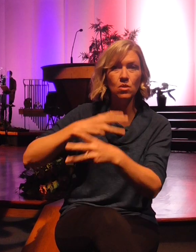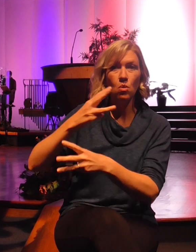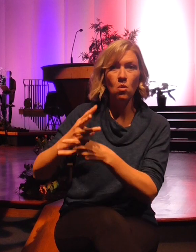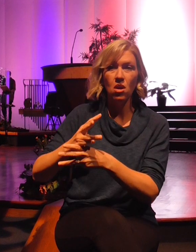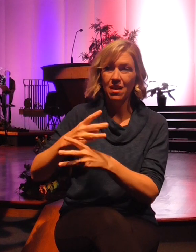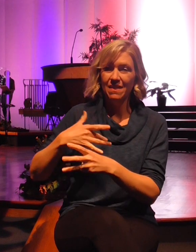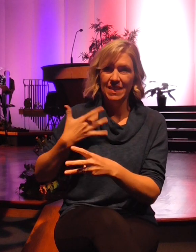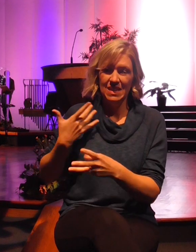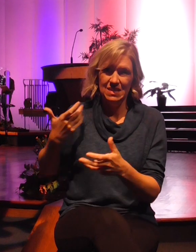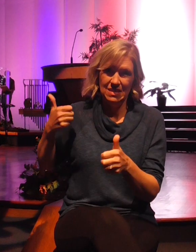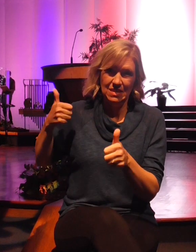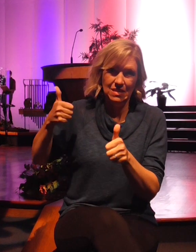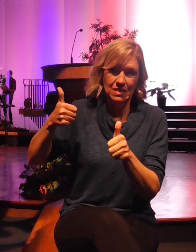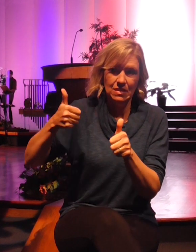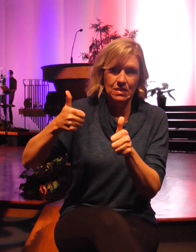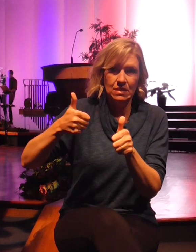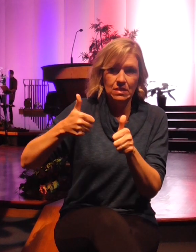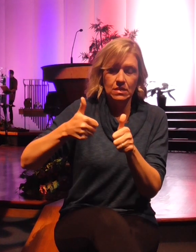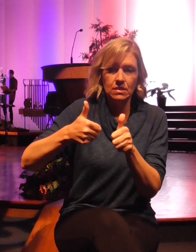Armageddon's side,